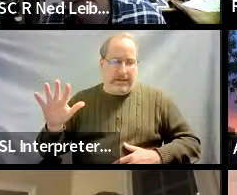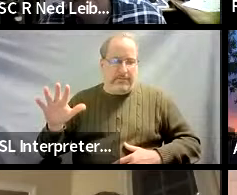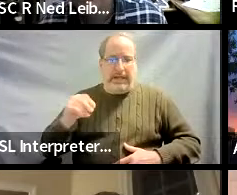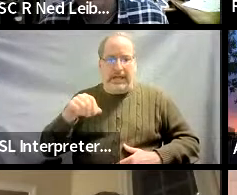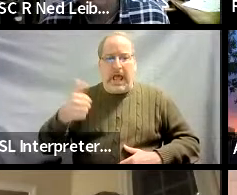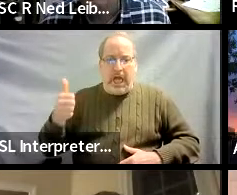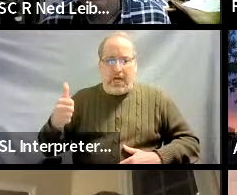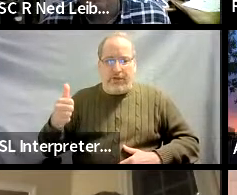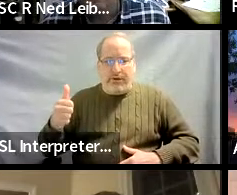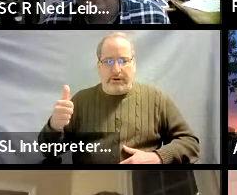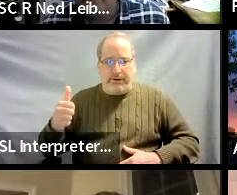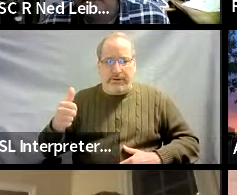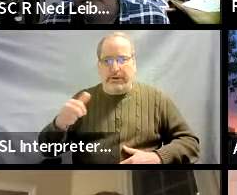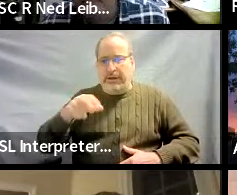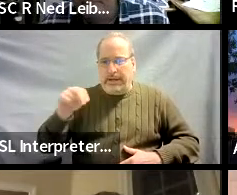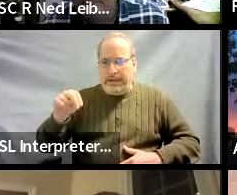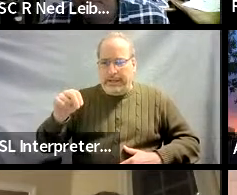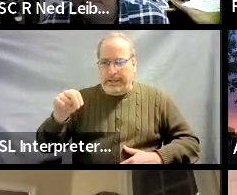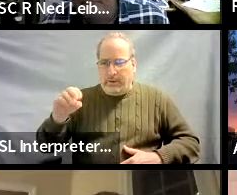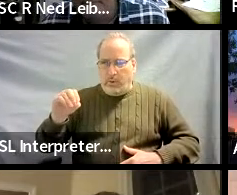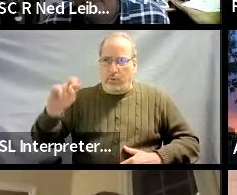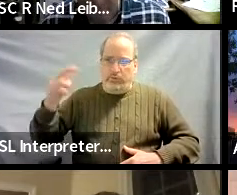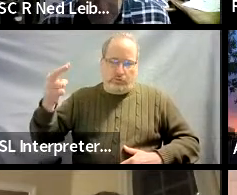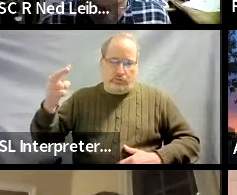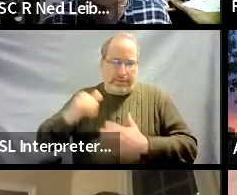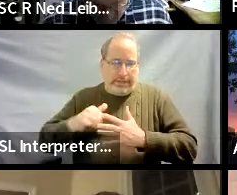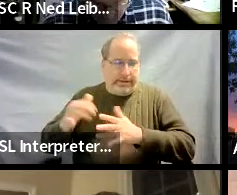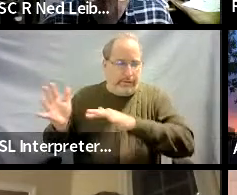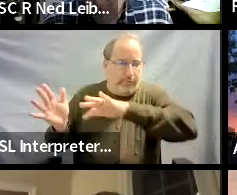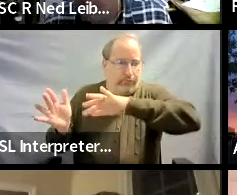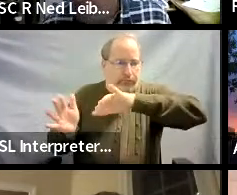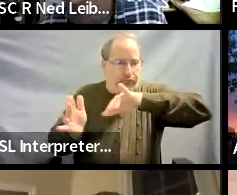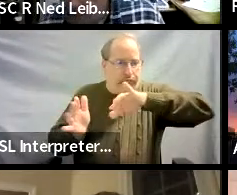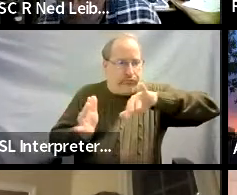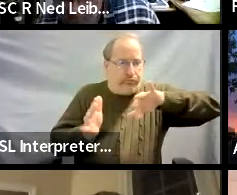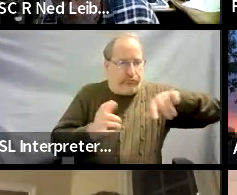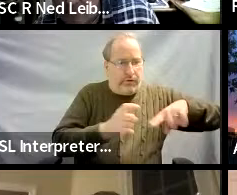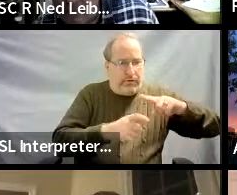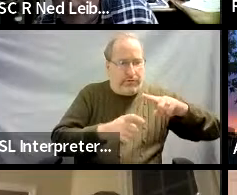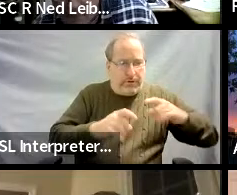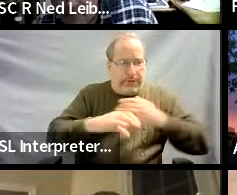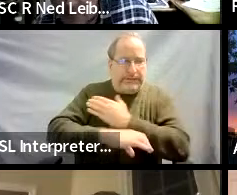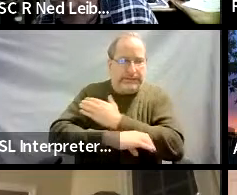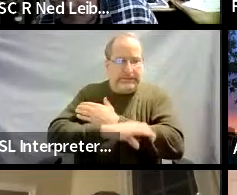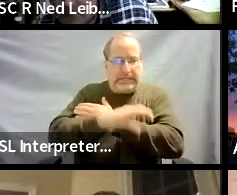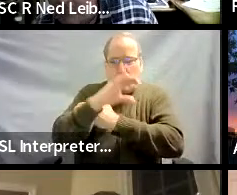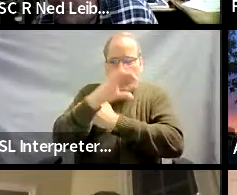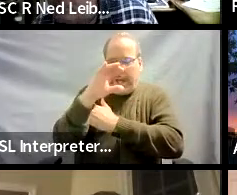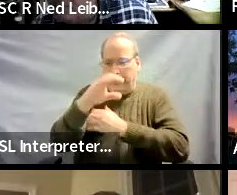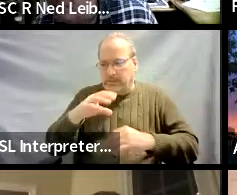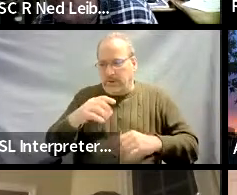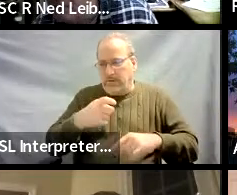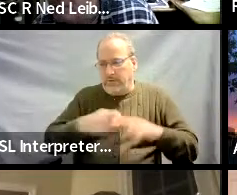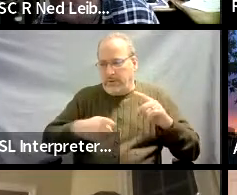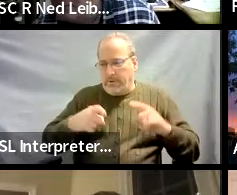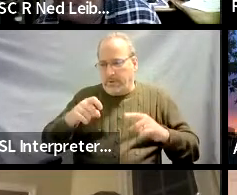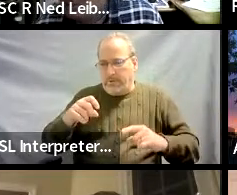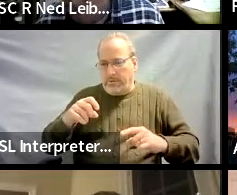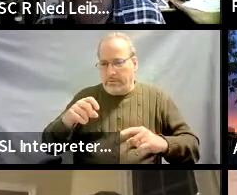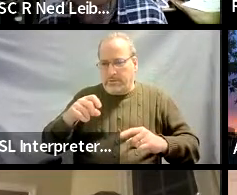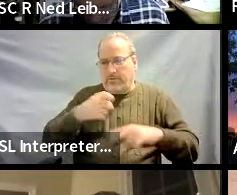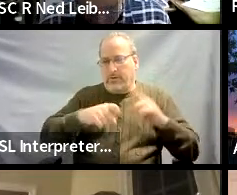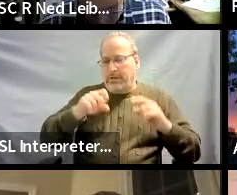other NO2s that are drifting from the semis off of the roads into